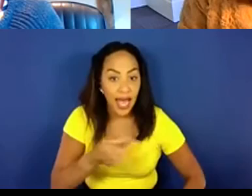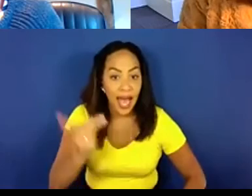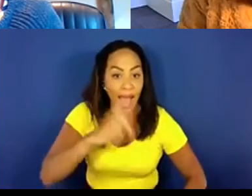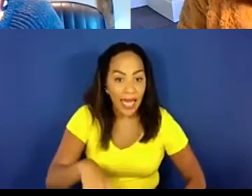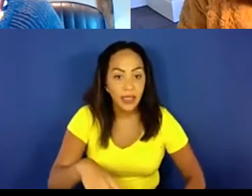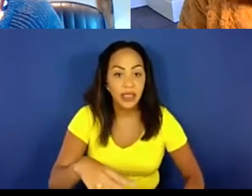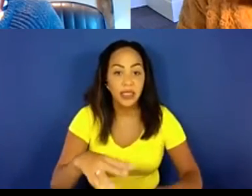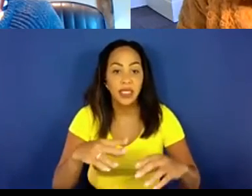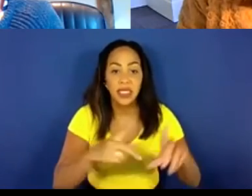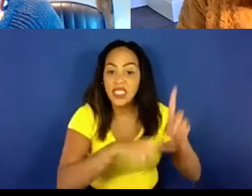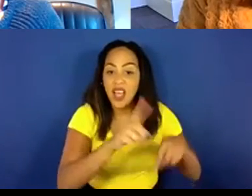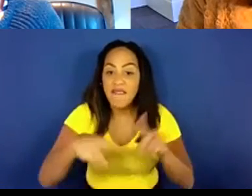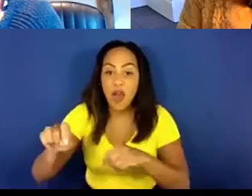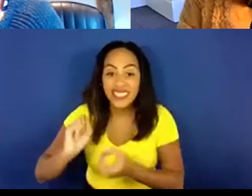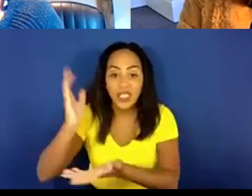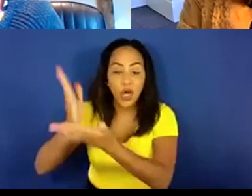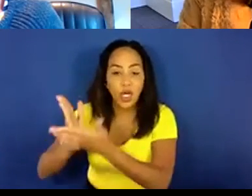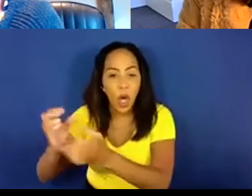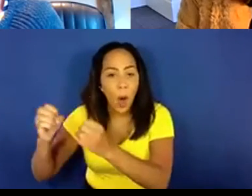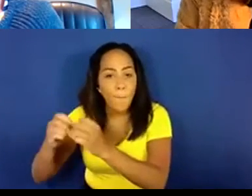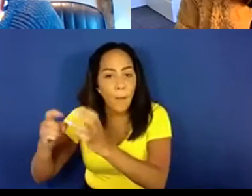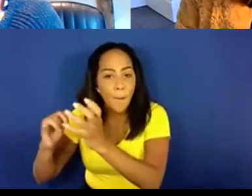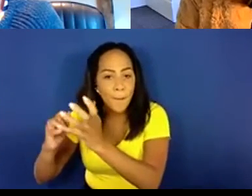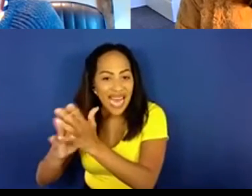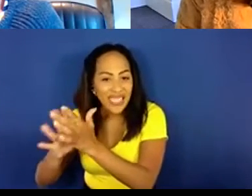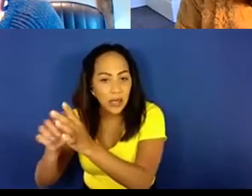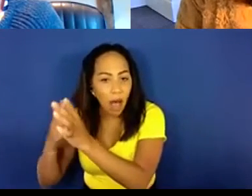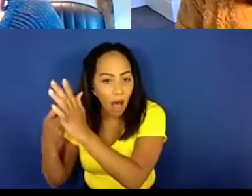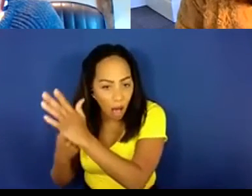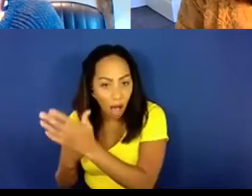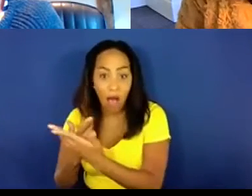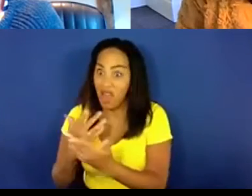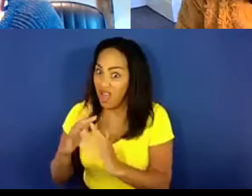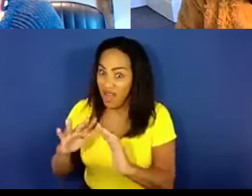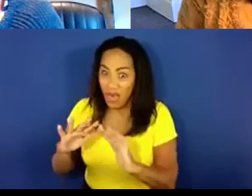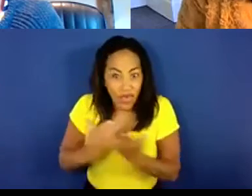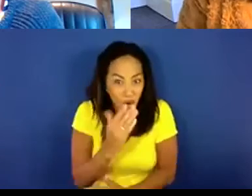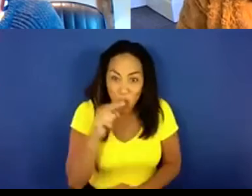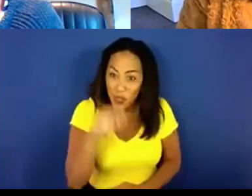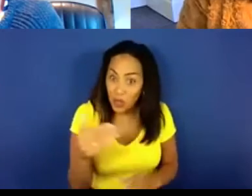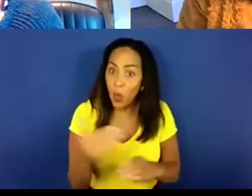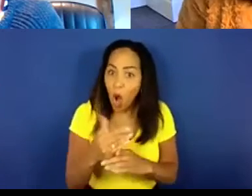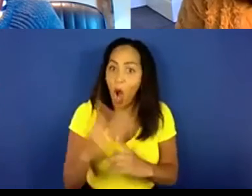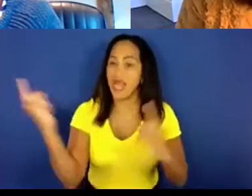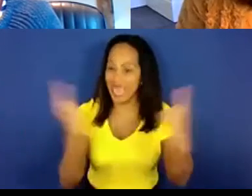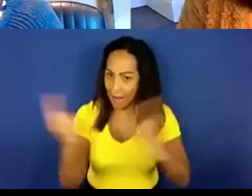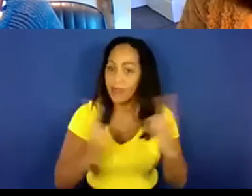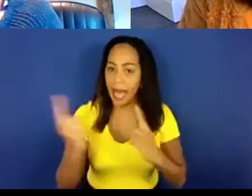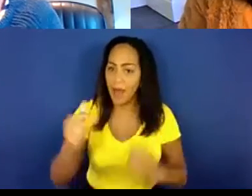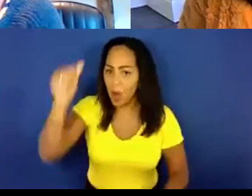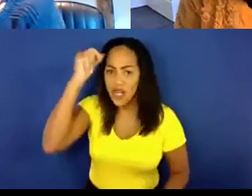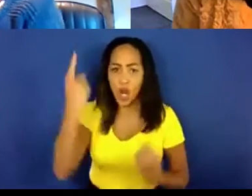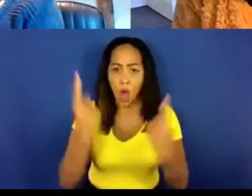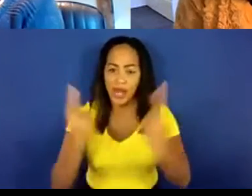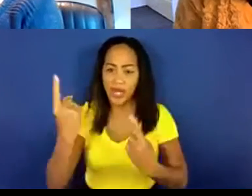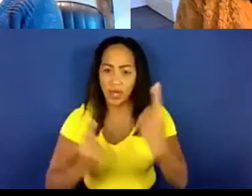an evaluation expert, which wouldn't have happened, I don't think, if we hadn't sort of come together and got to know each other more through this work. And then we've done loads of